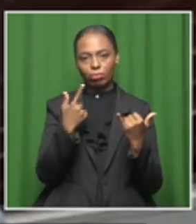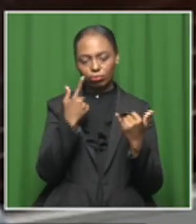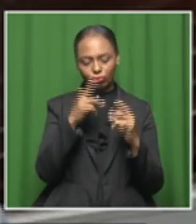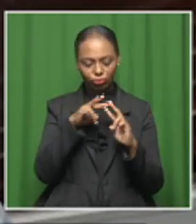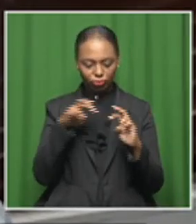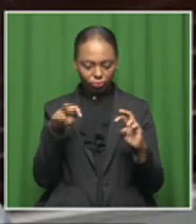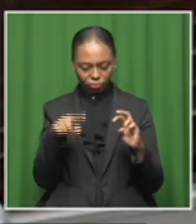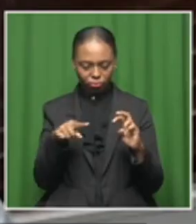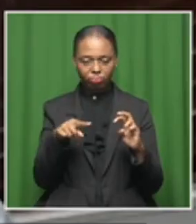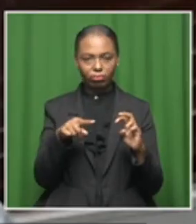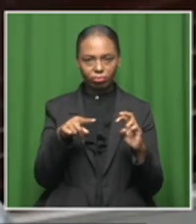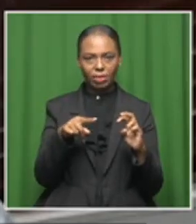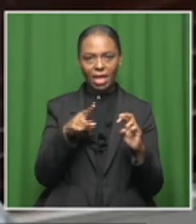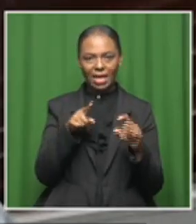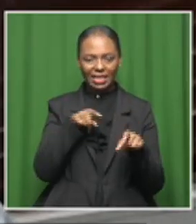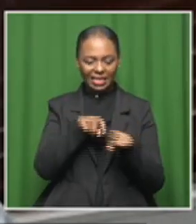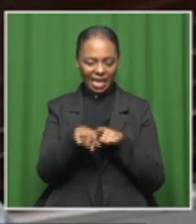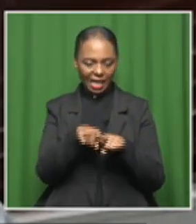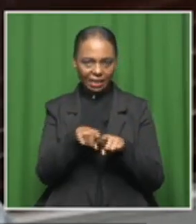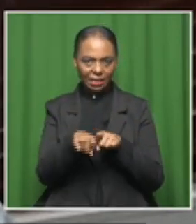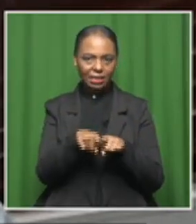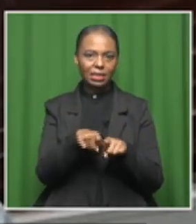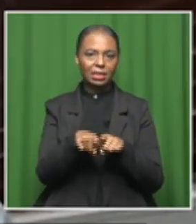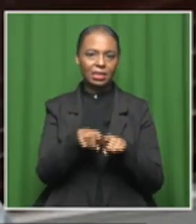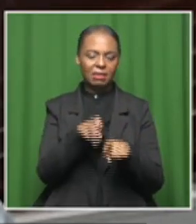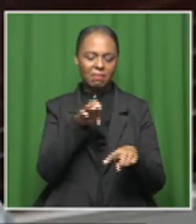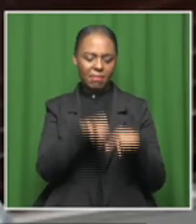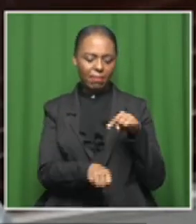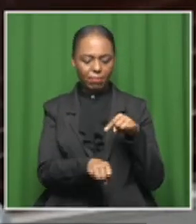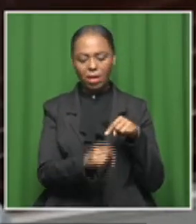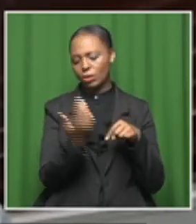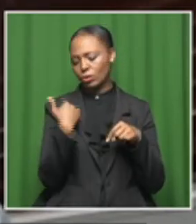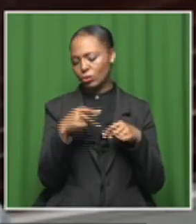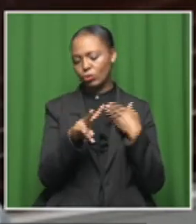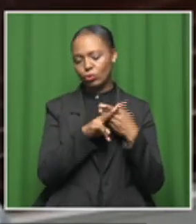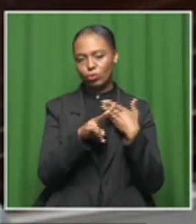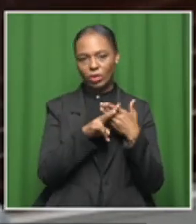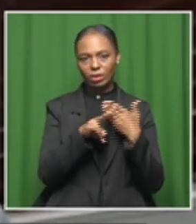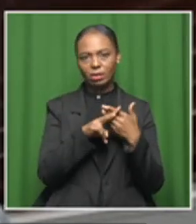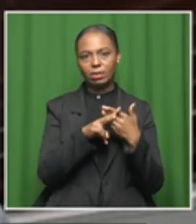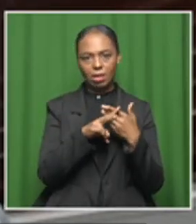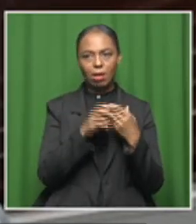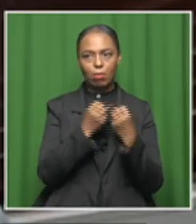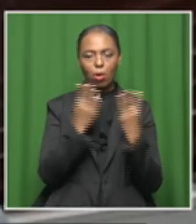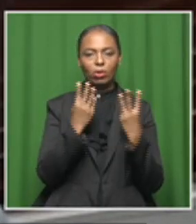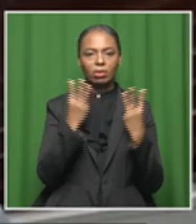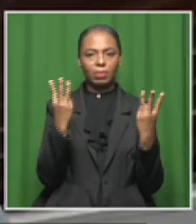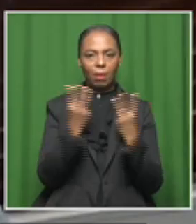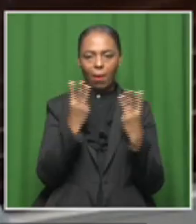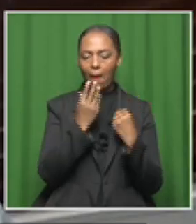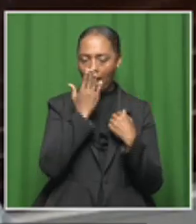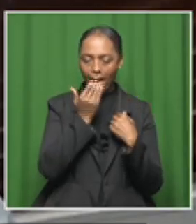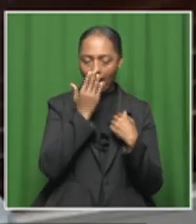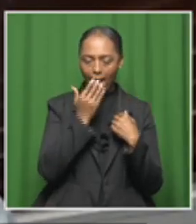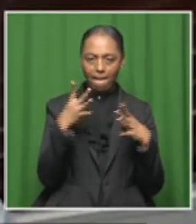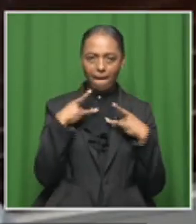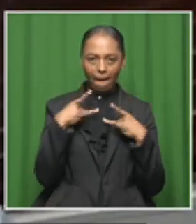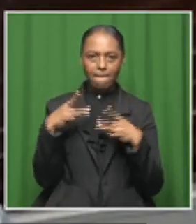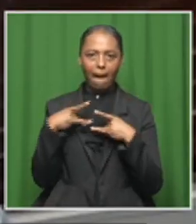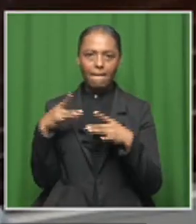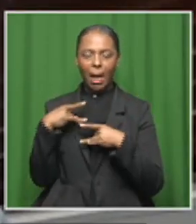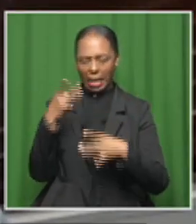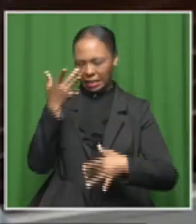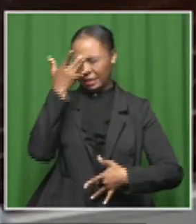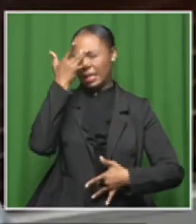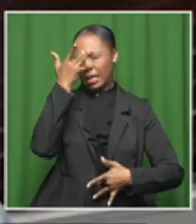systematically test, we're seeing that just in the last 2 weeks there's been an increase in influenza detections. Mm-hmm. And so you're absolutely